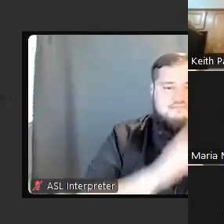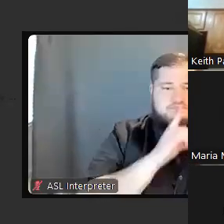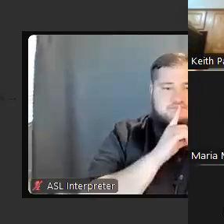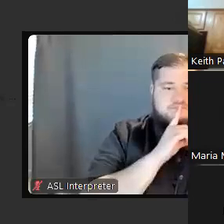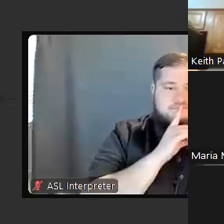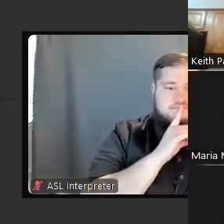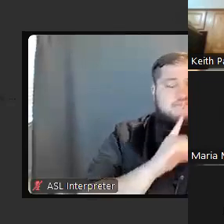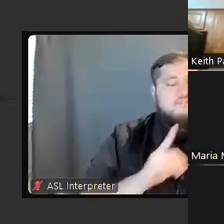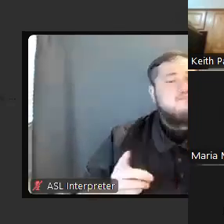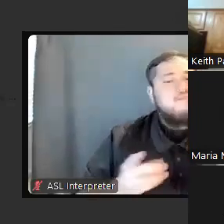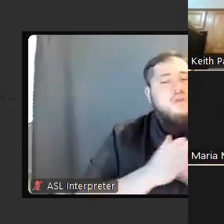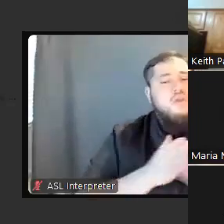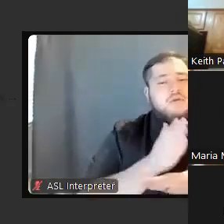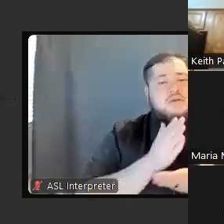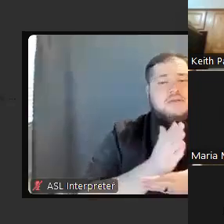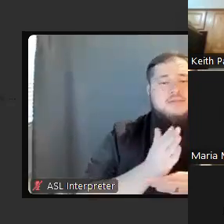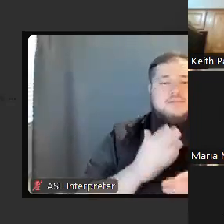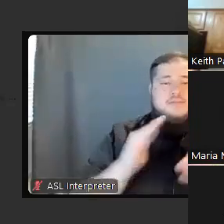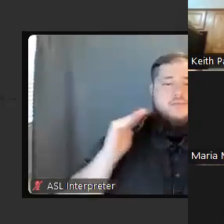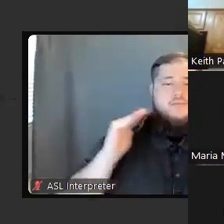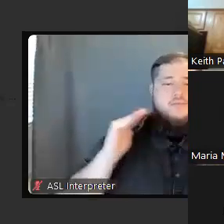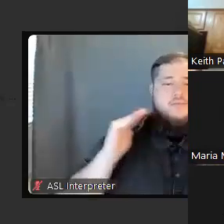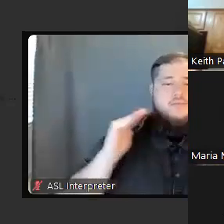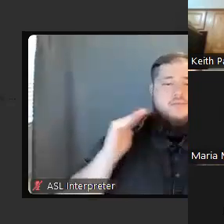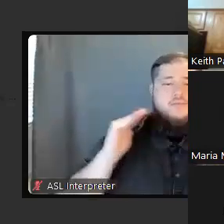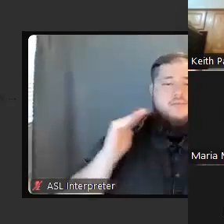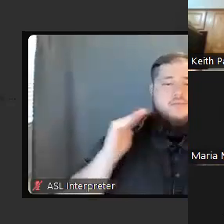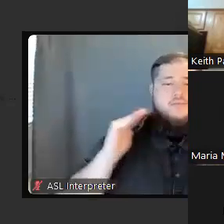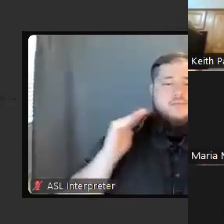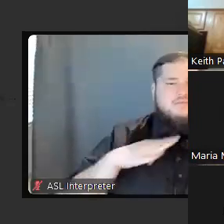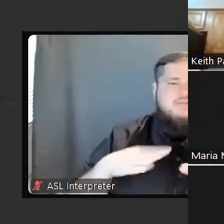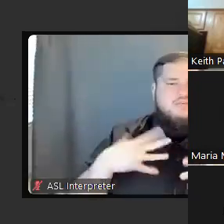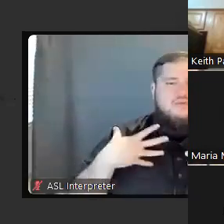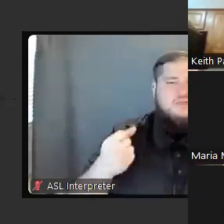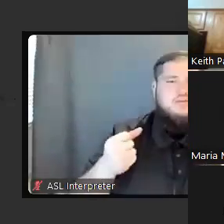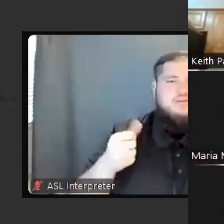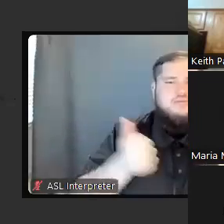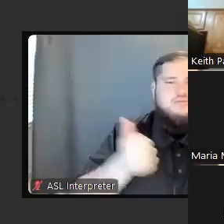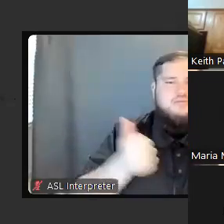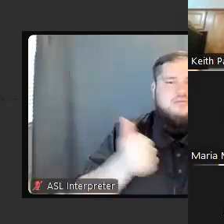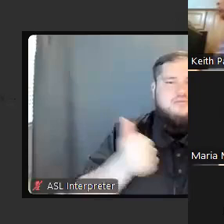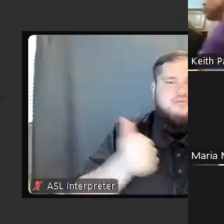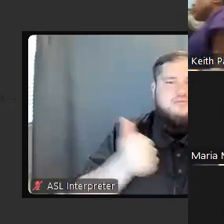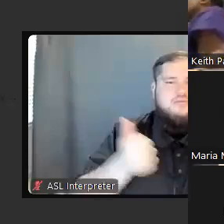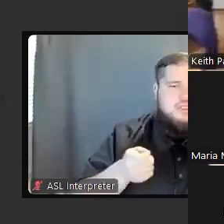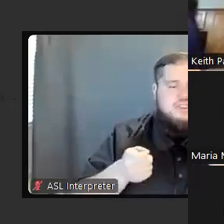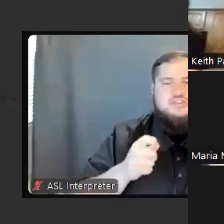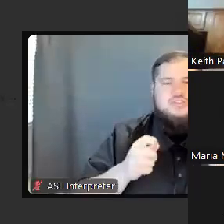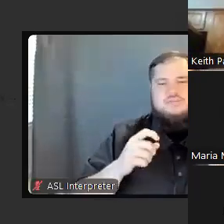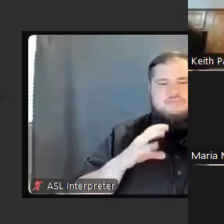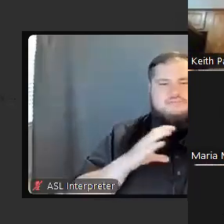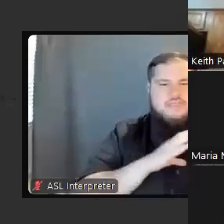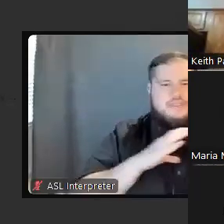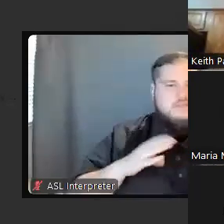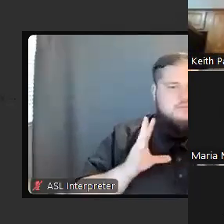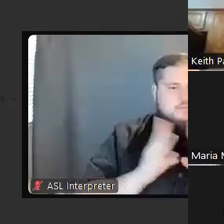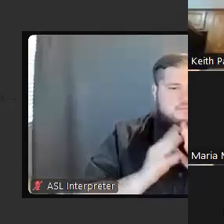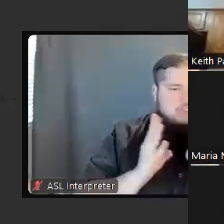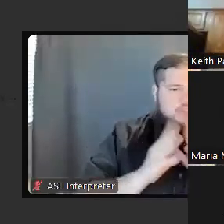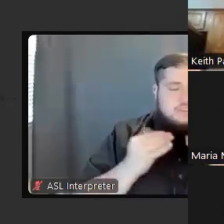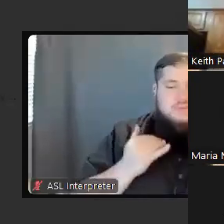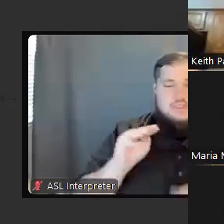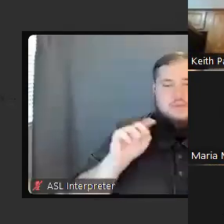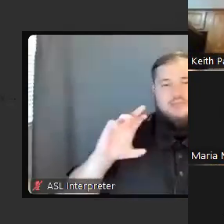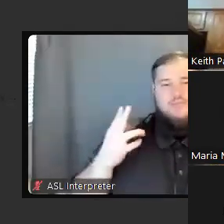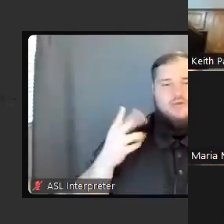All right, welcome everyone to our Behavioral Health Administration Advisory Council meeting on this beautiful March 20th